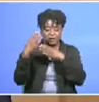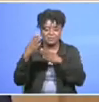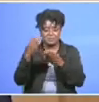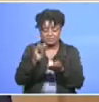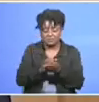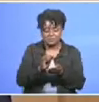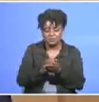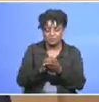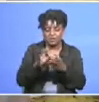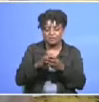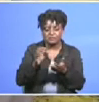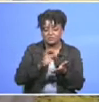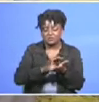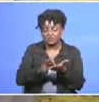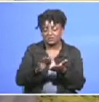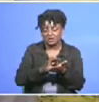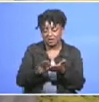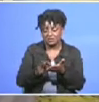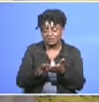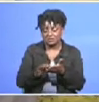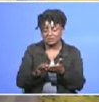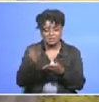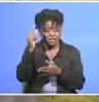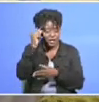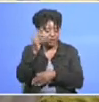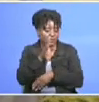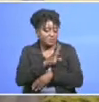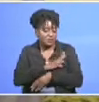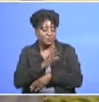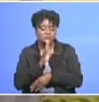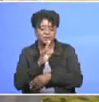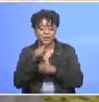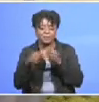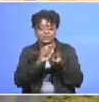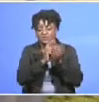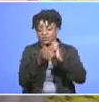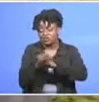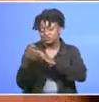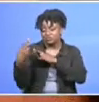Bo, spoke to conference participants on the changing role of the sector.